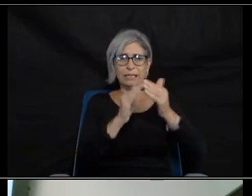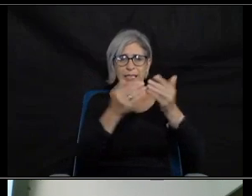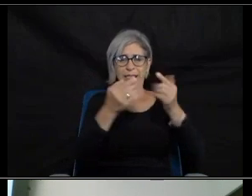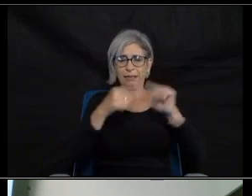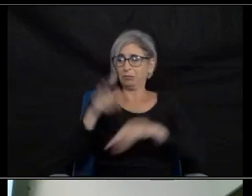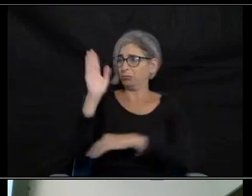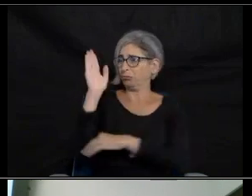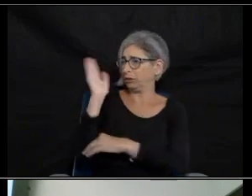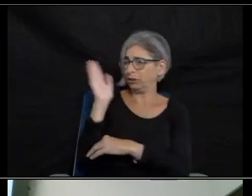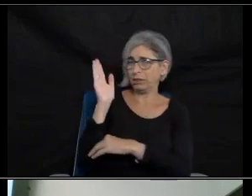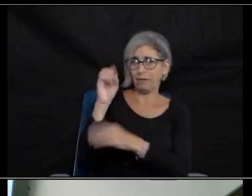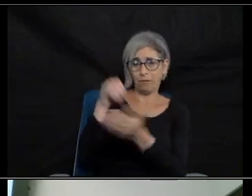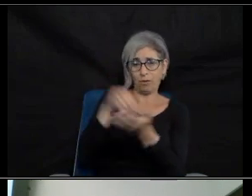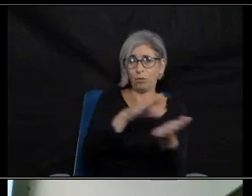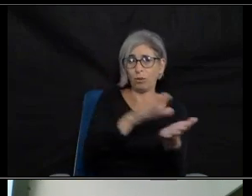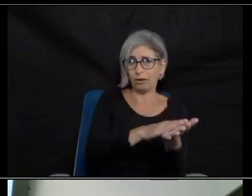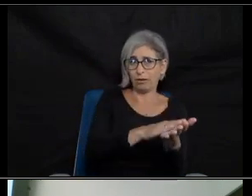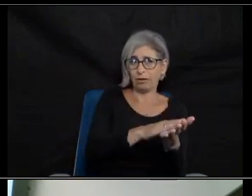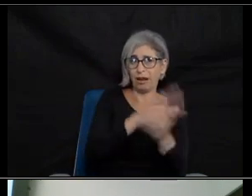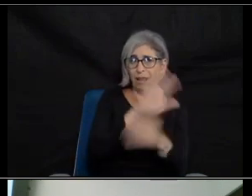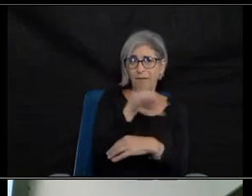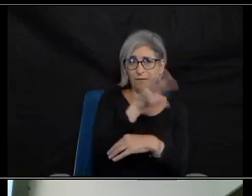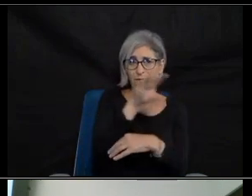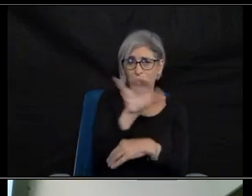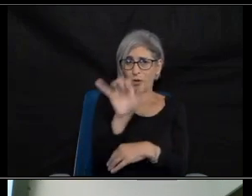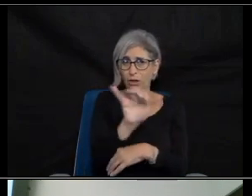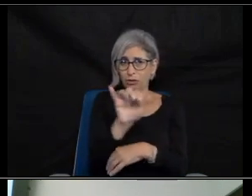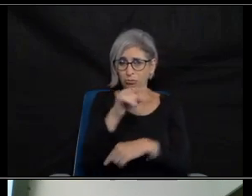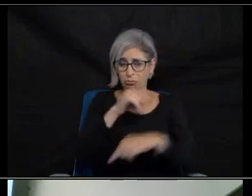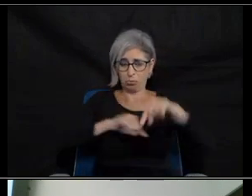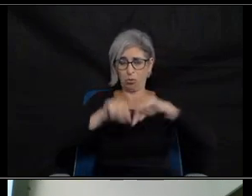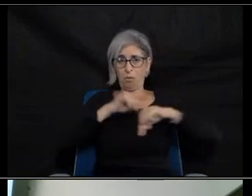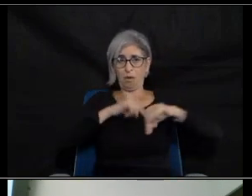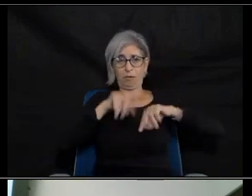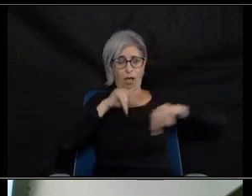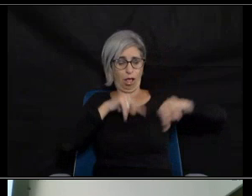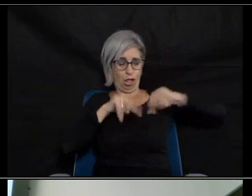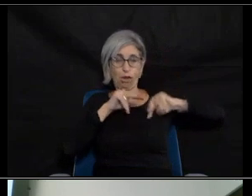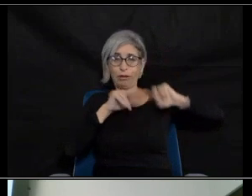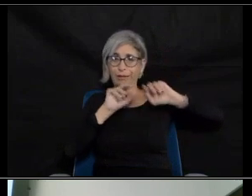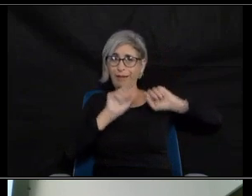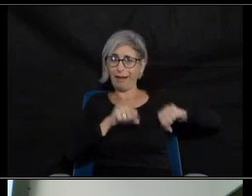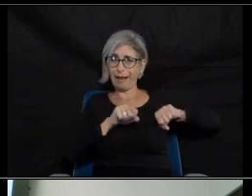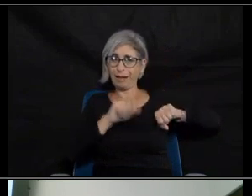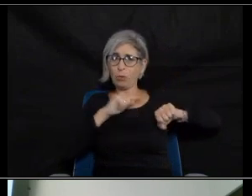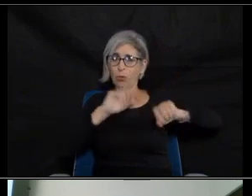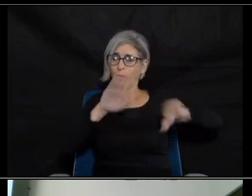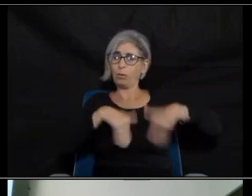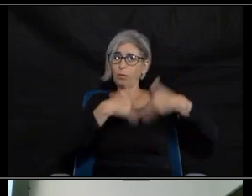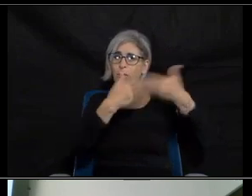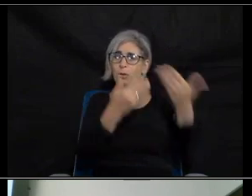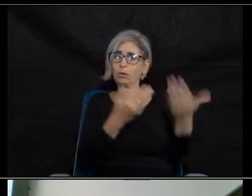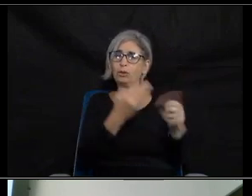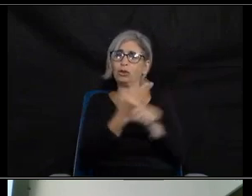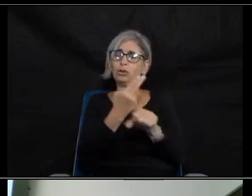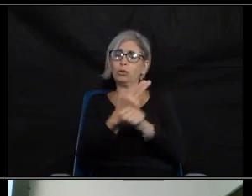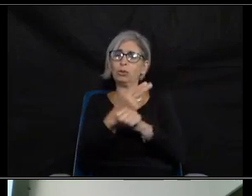presentation on the record and on videotape, you can go back and look at it, that we were proposing to use